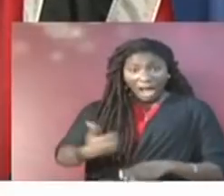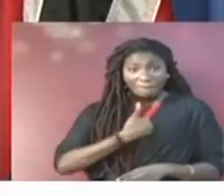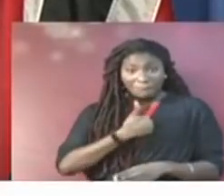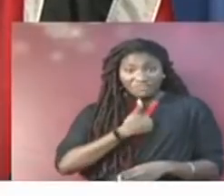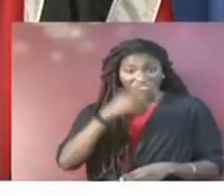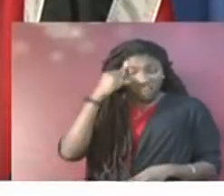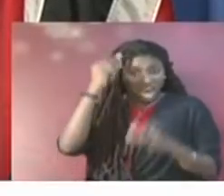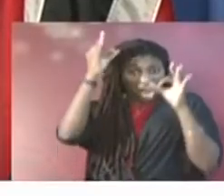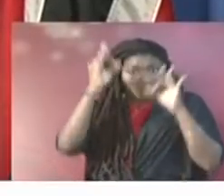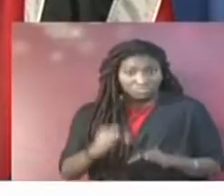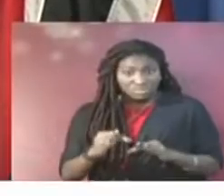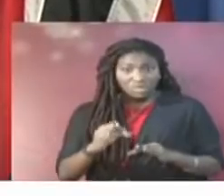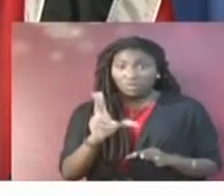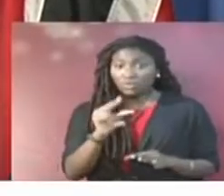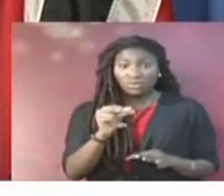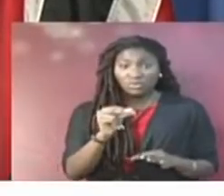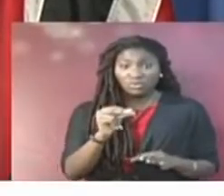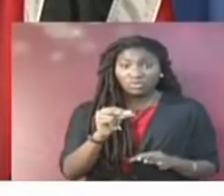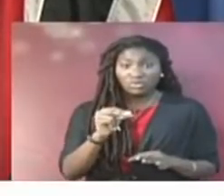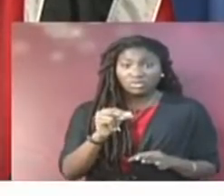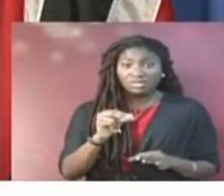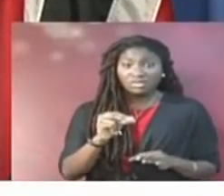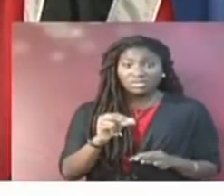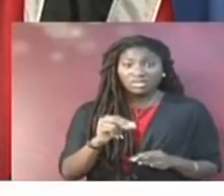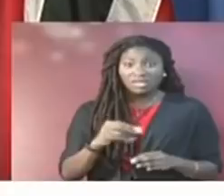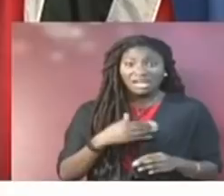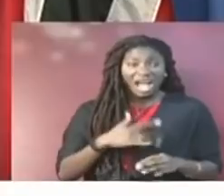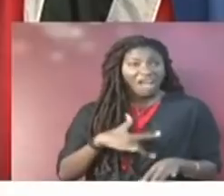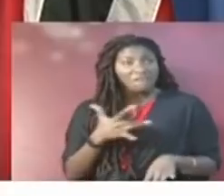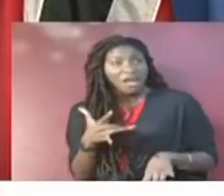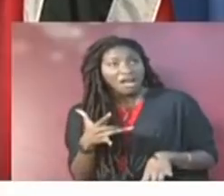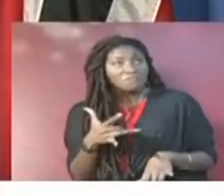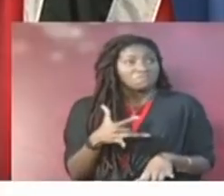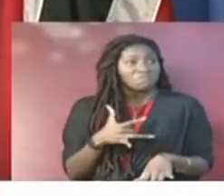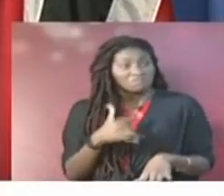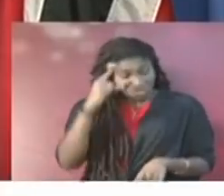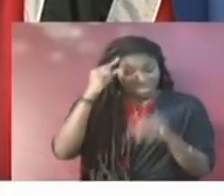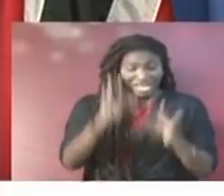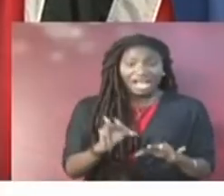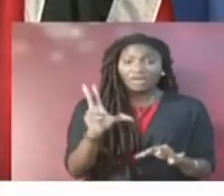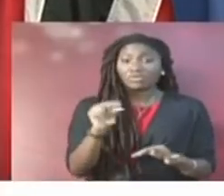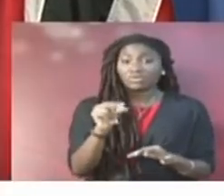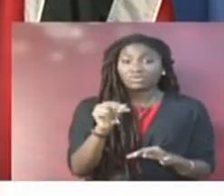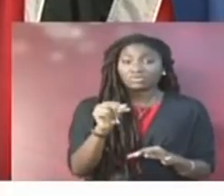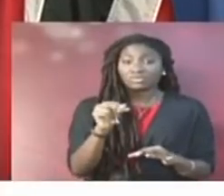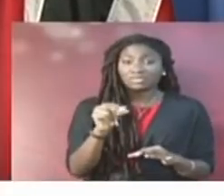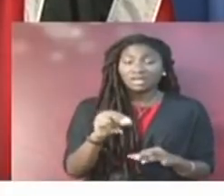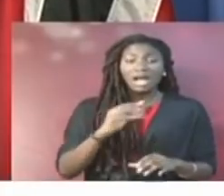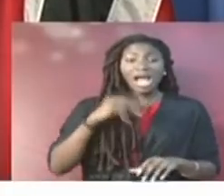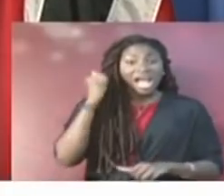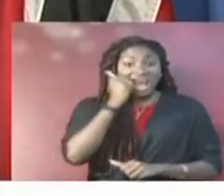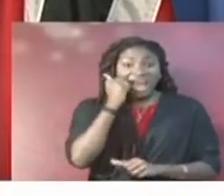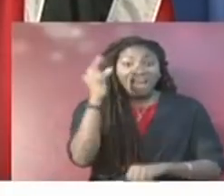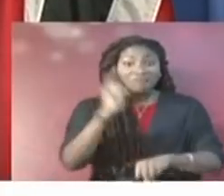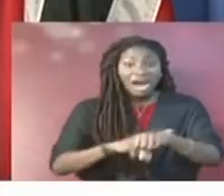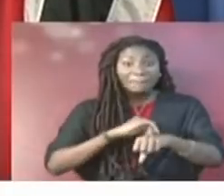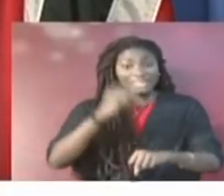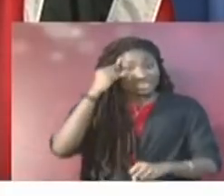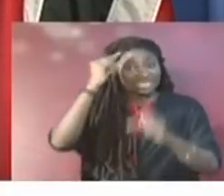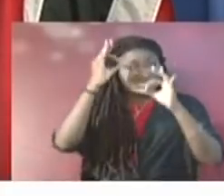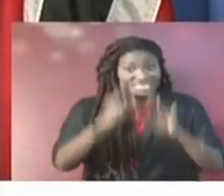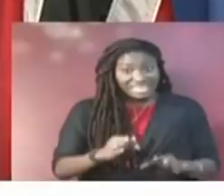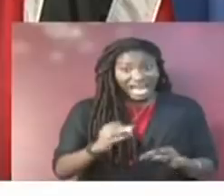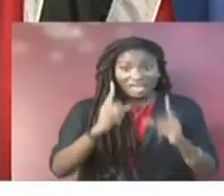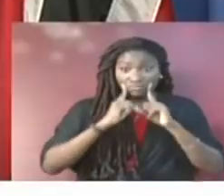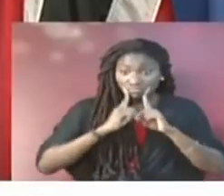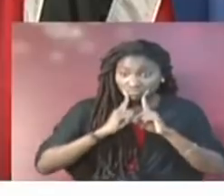made capriciously or on the basis of a quirk of the Prime Minister's character. Every decision we make and transmit to